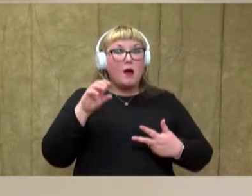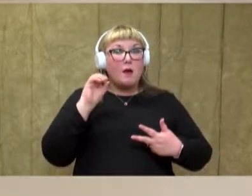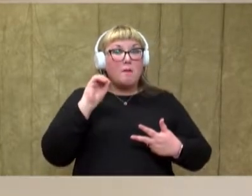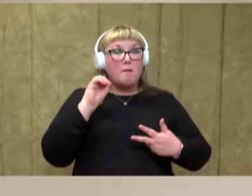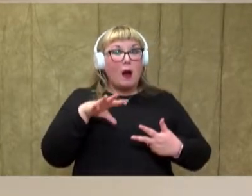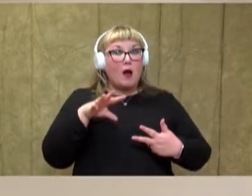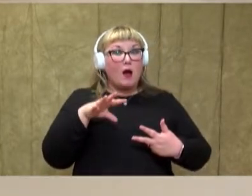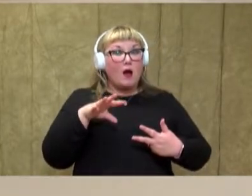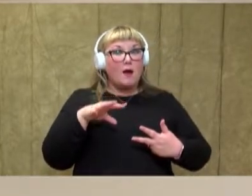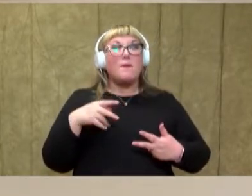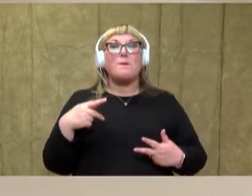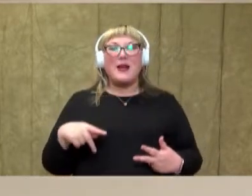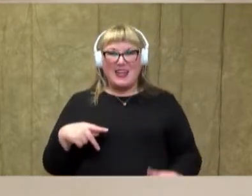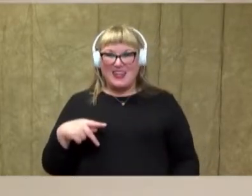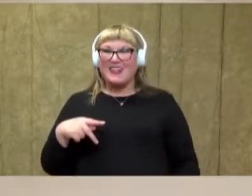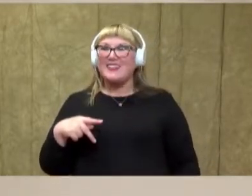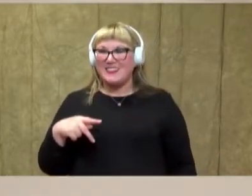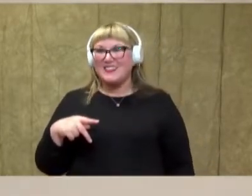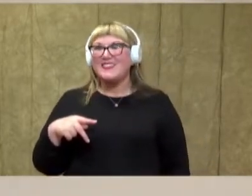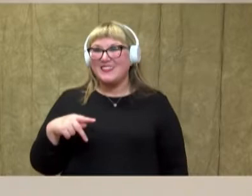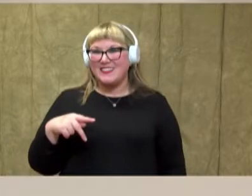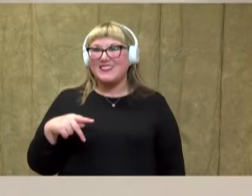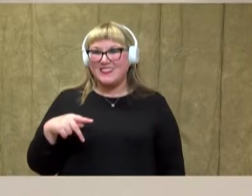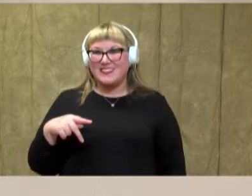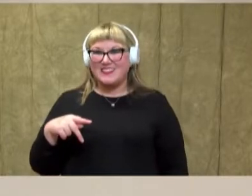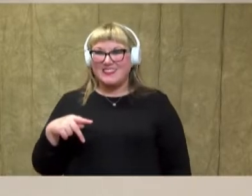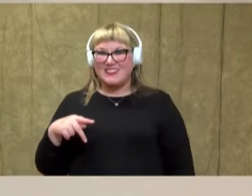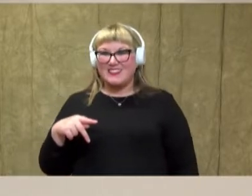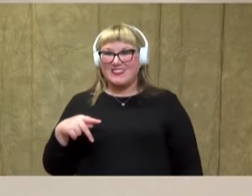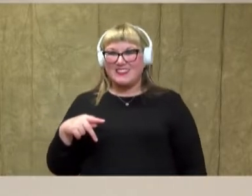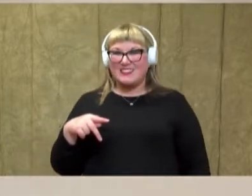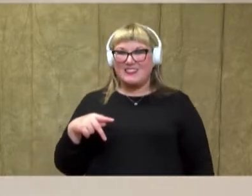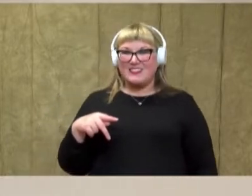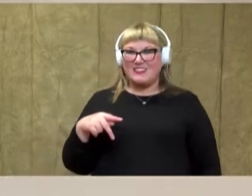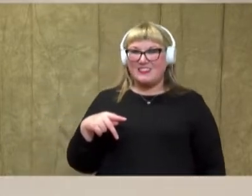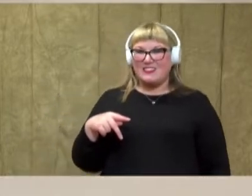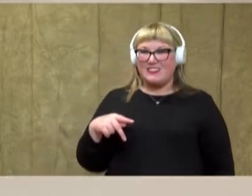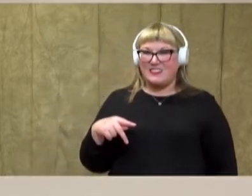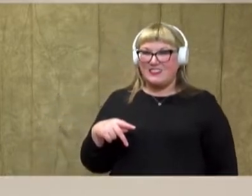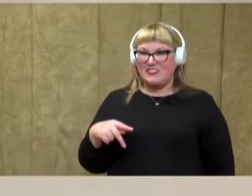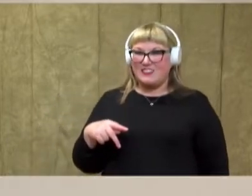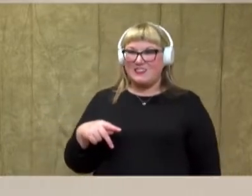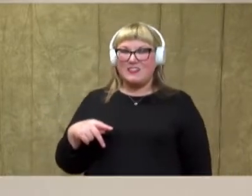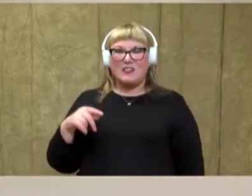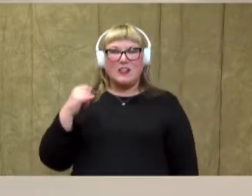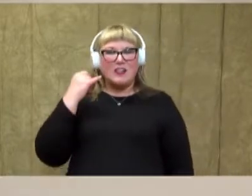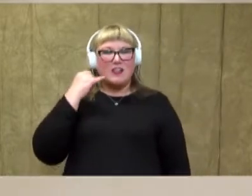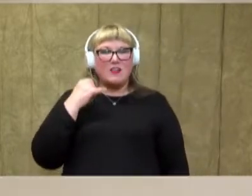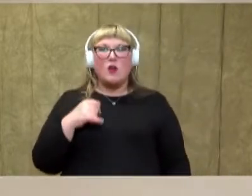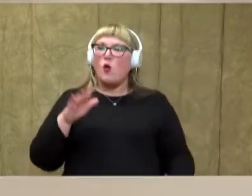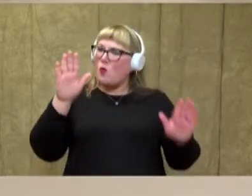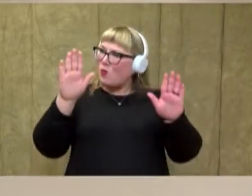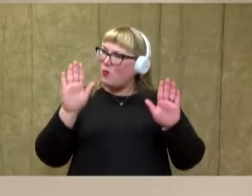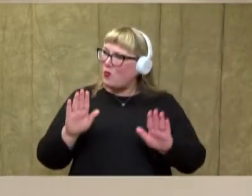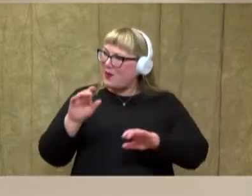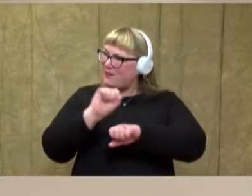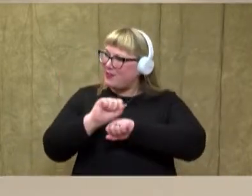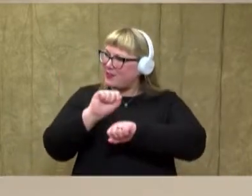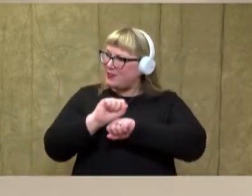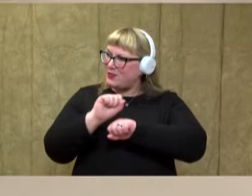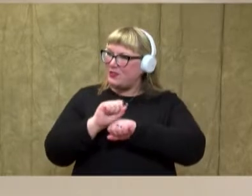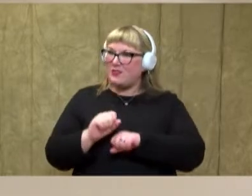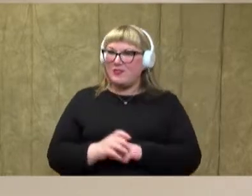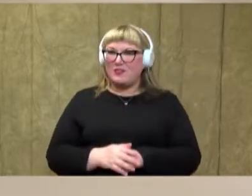P. Yes, the letter P. Make sure you have that on your paper. If you do, wonderful job, because that is